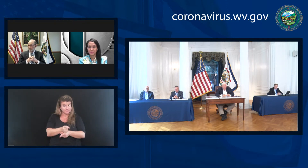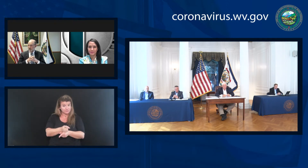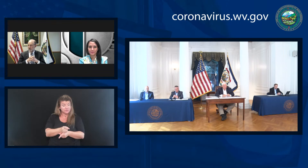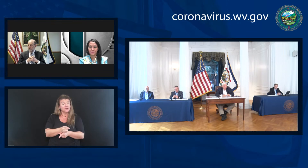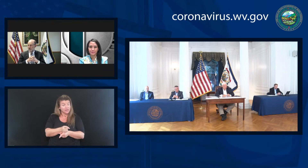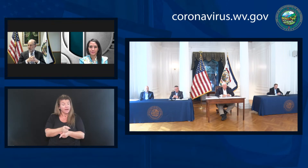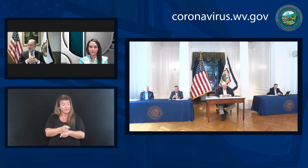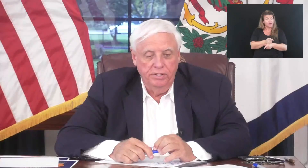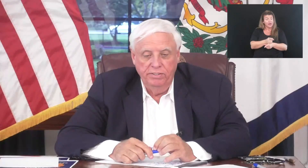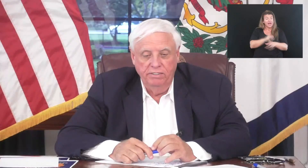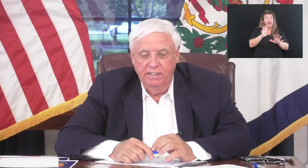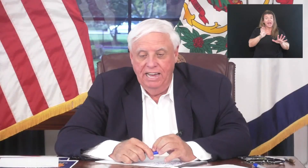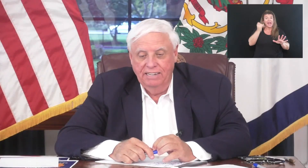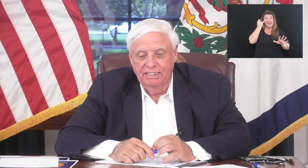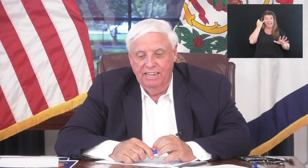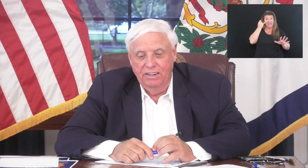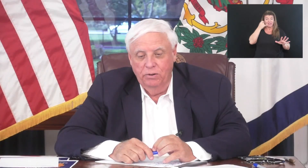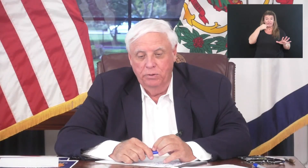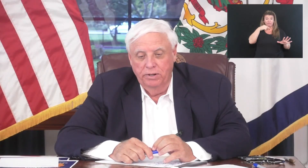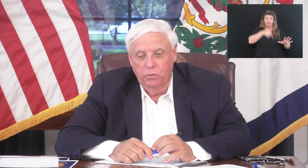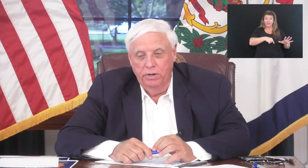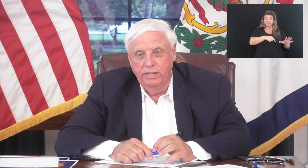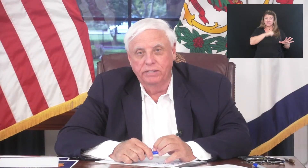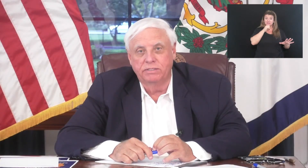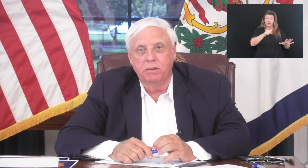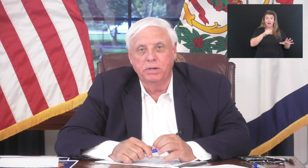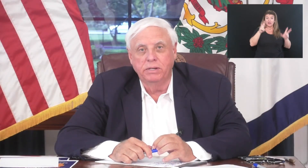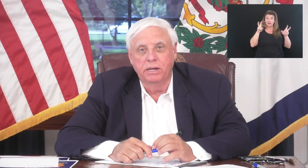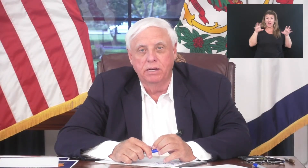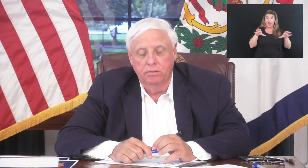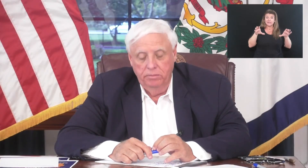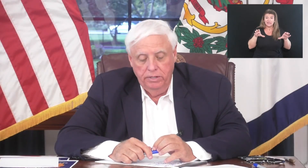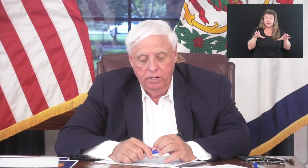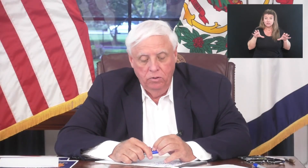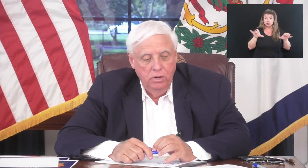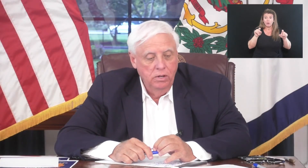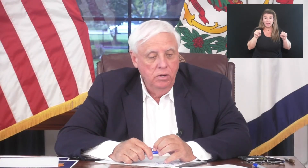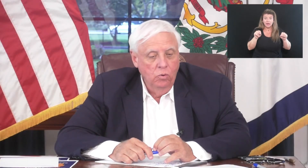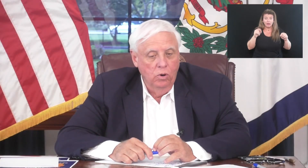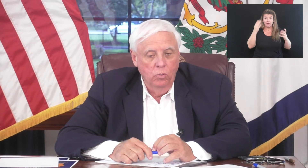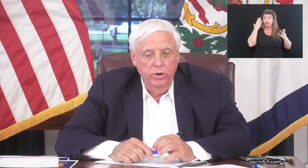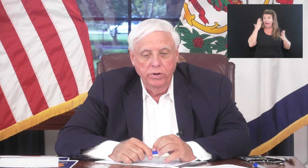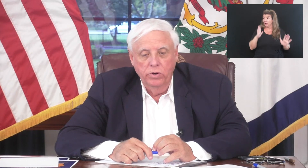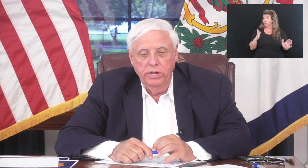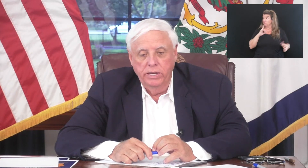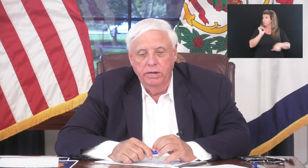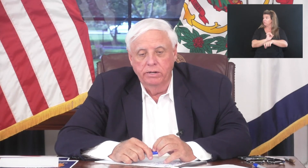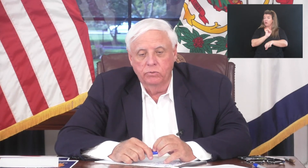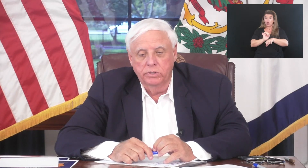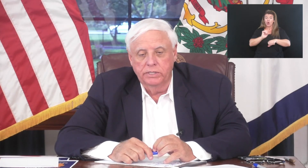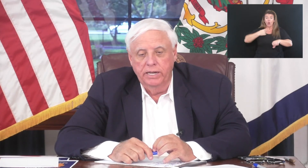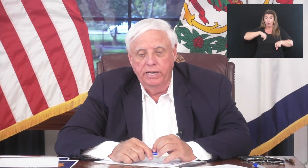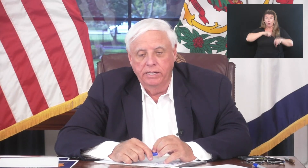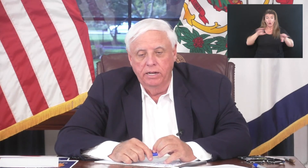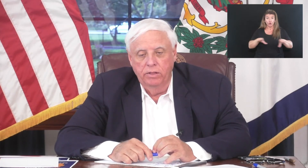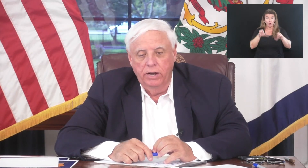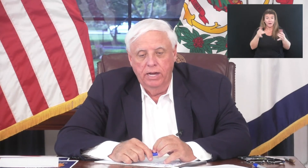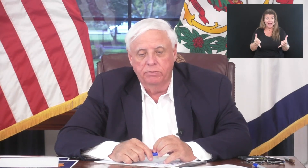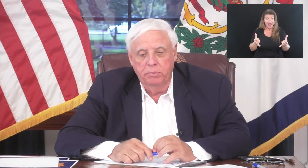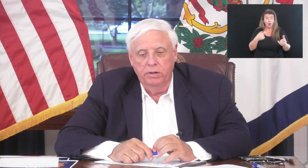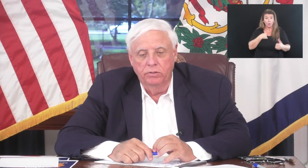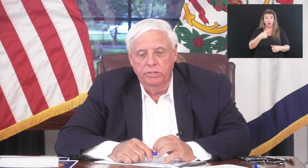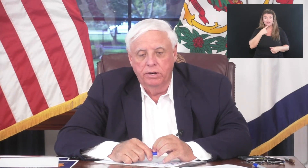Kimberly, if this isn't acting, I don't really know what is. I mean, what we're doing here is we're saying,